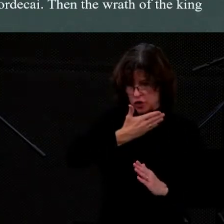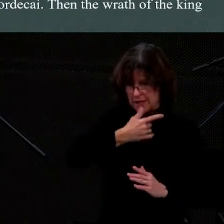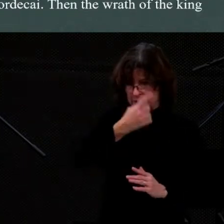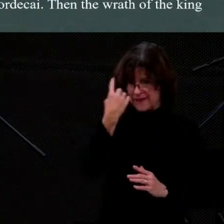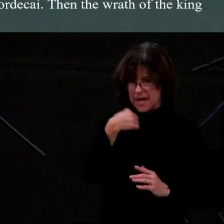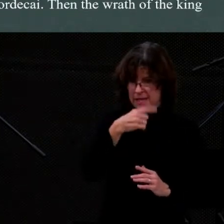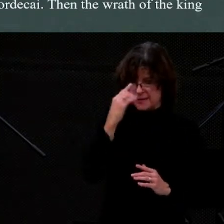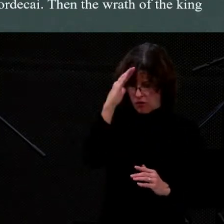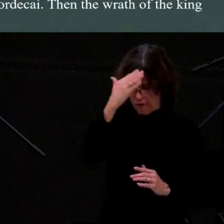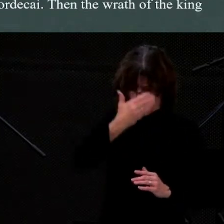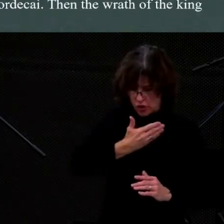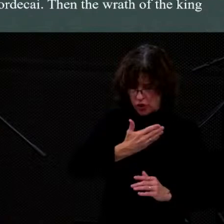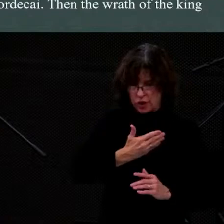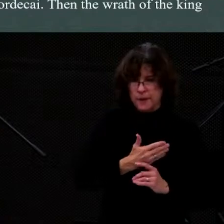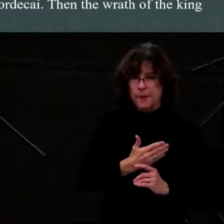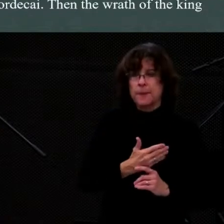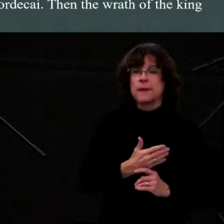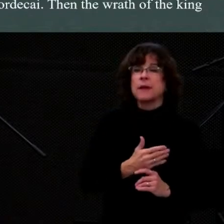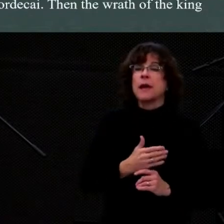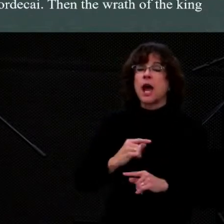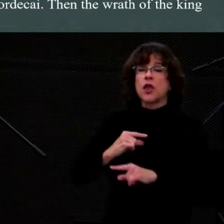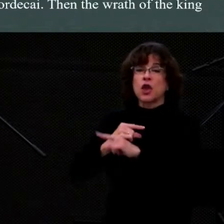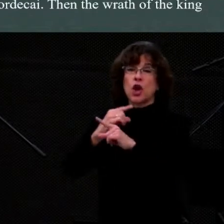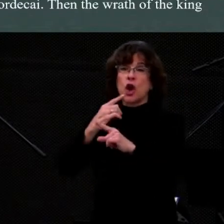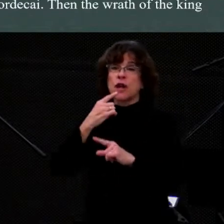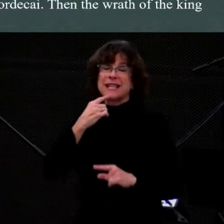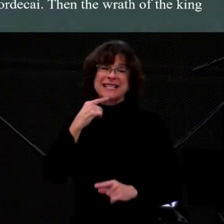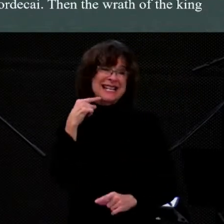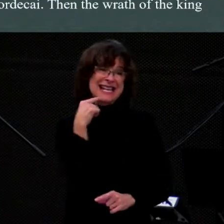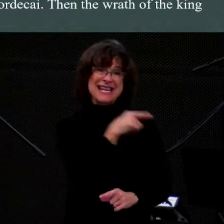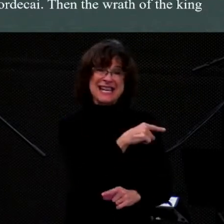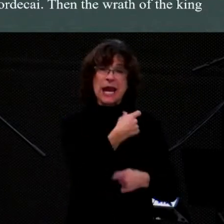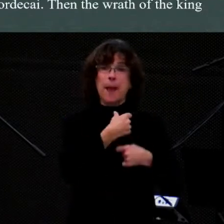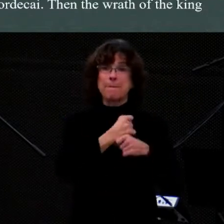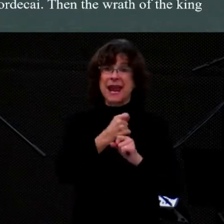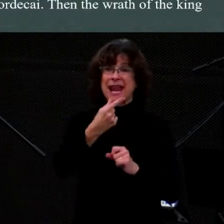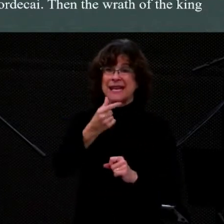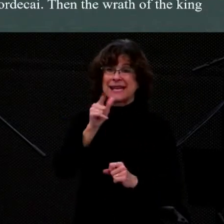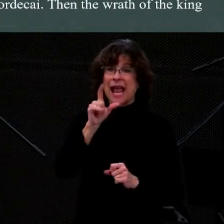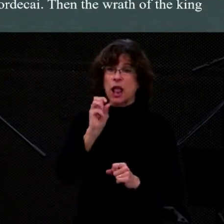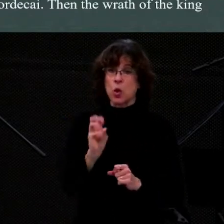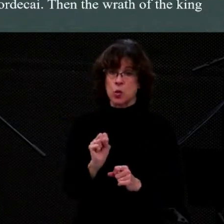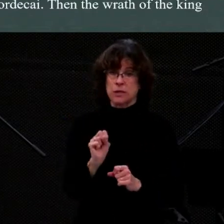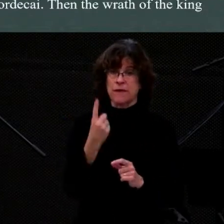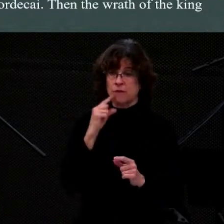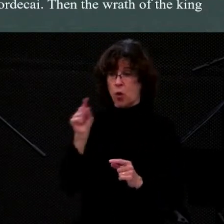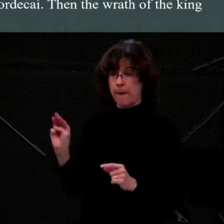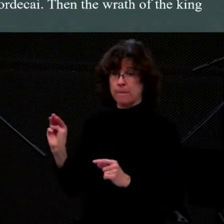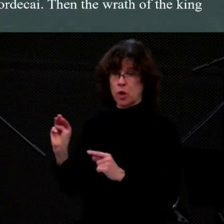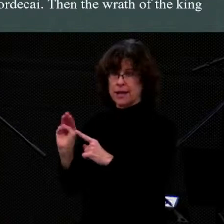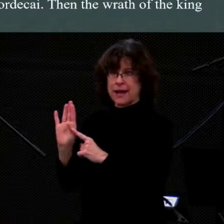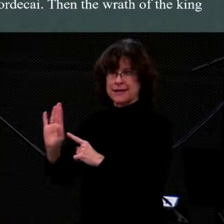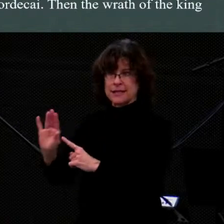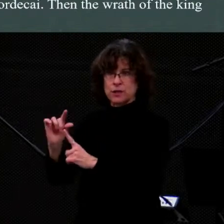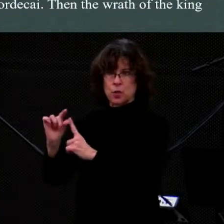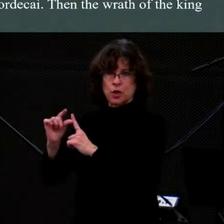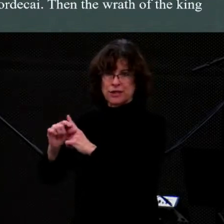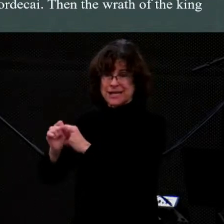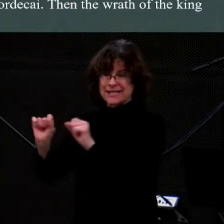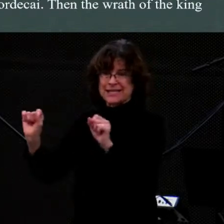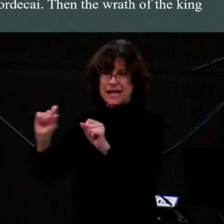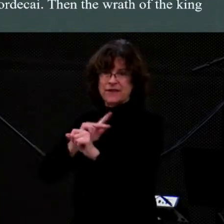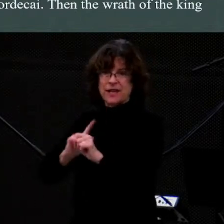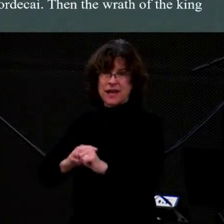on the king, said, moreover, the gallows that Haman has prepared for Mordecai, whose words saved the king,